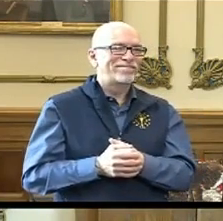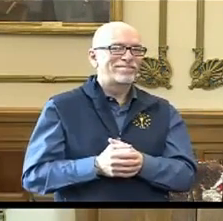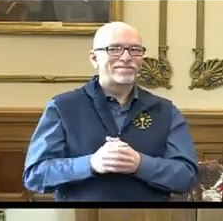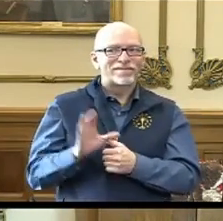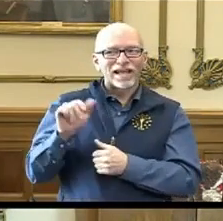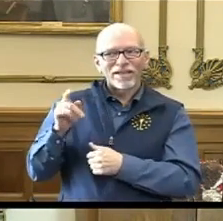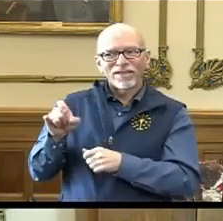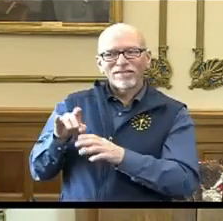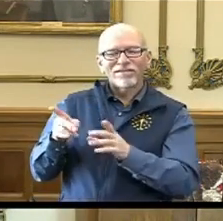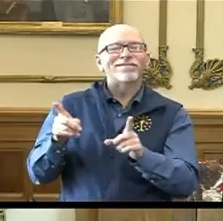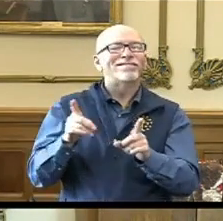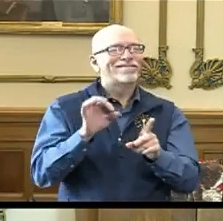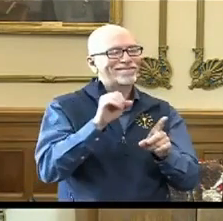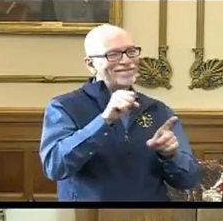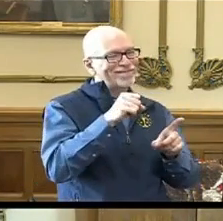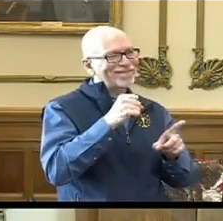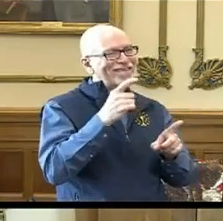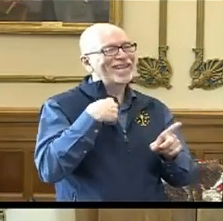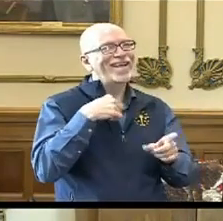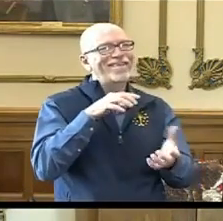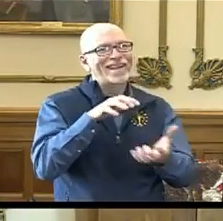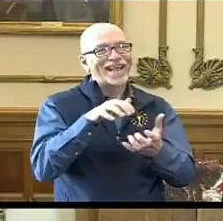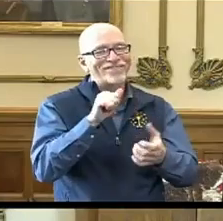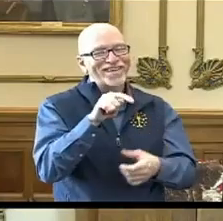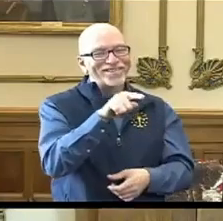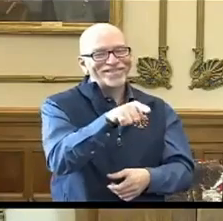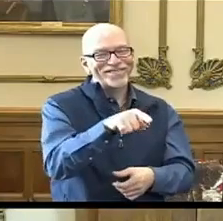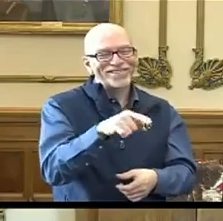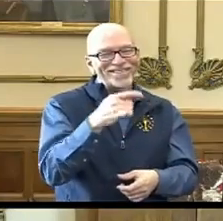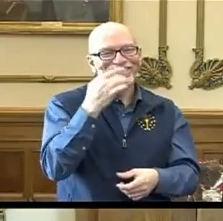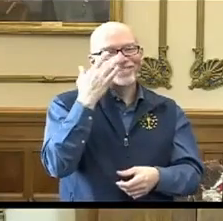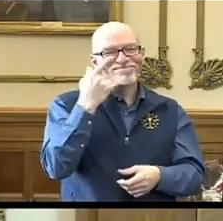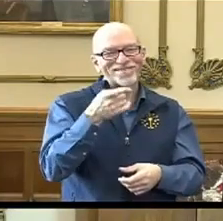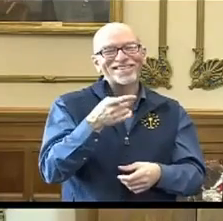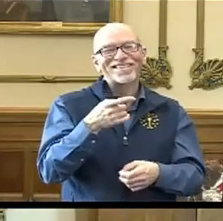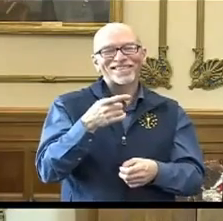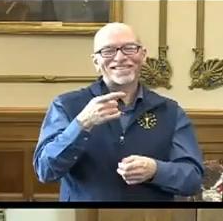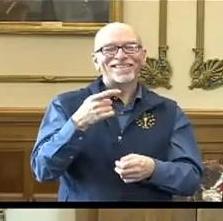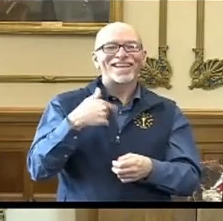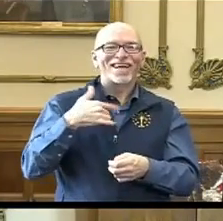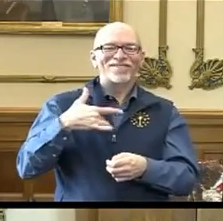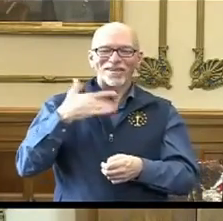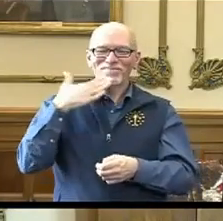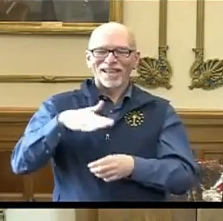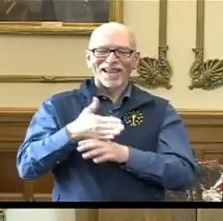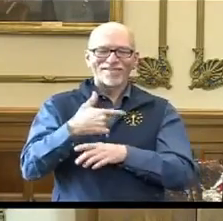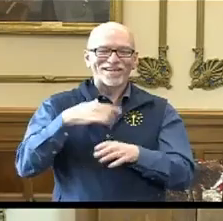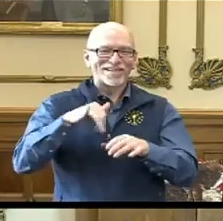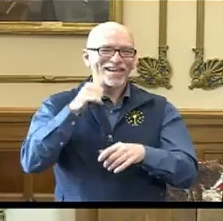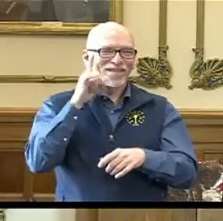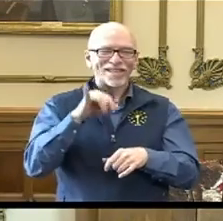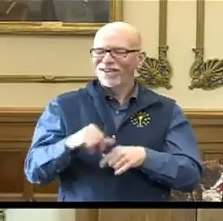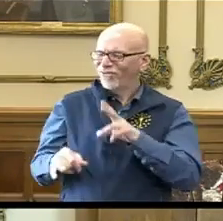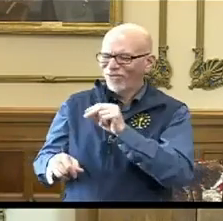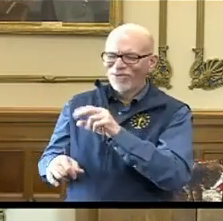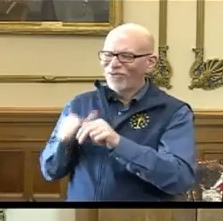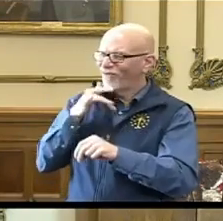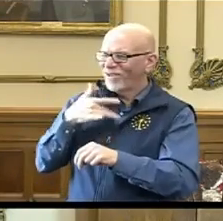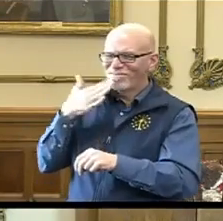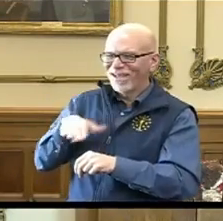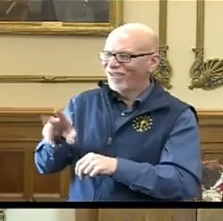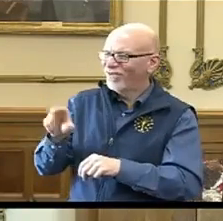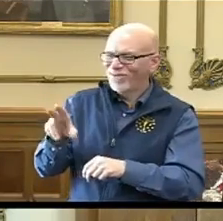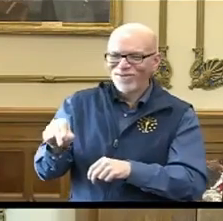Kathy, you have to I have to laugh at you because I felt bad after I did that the other day.